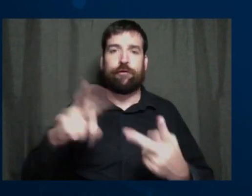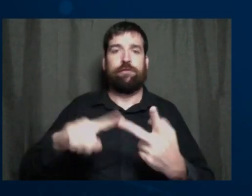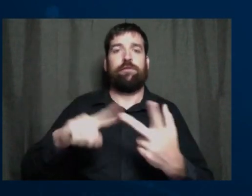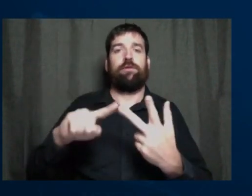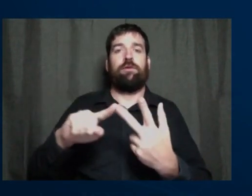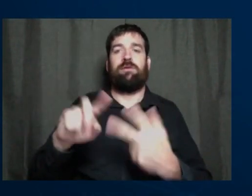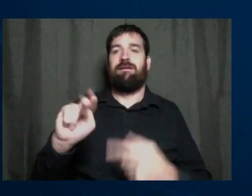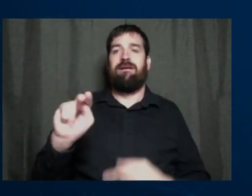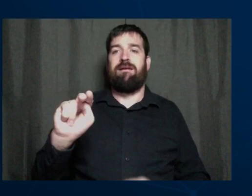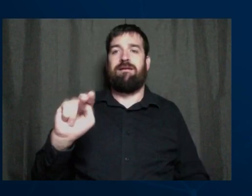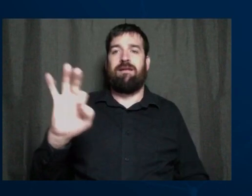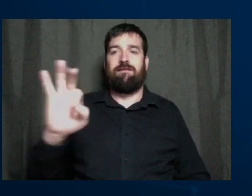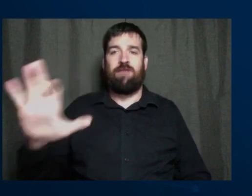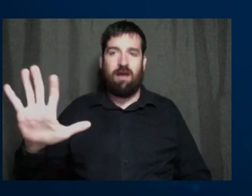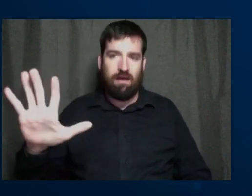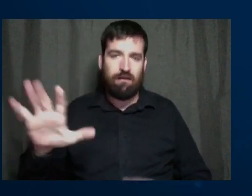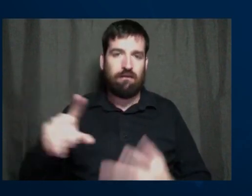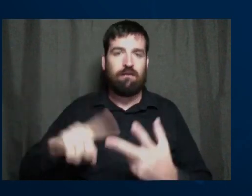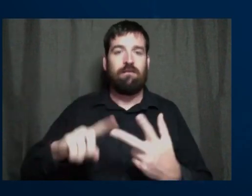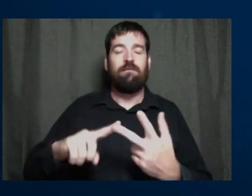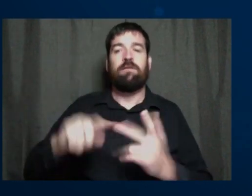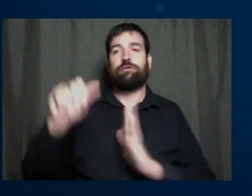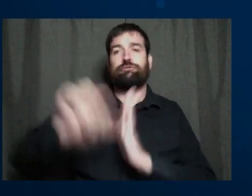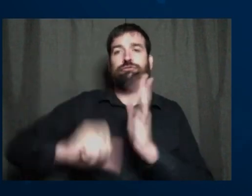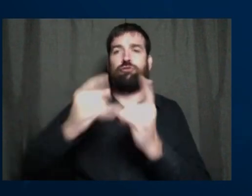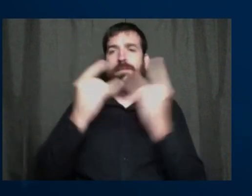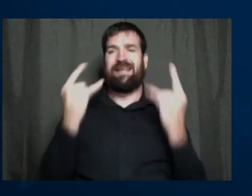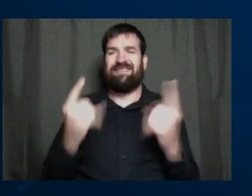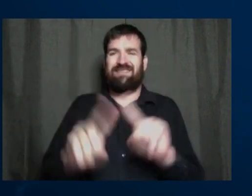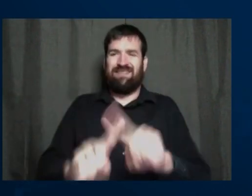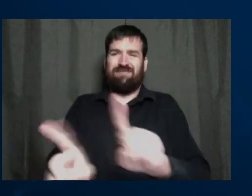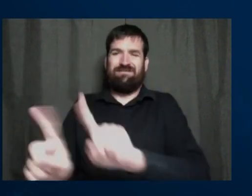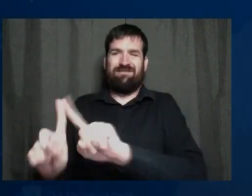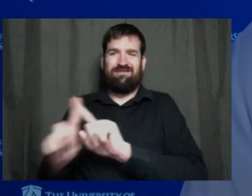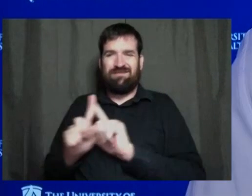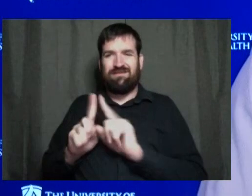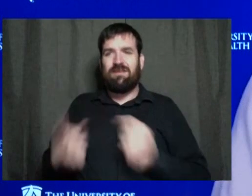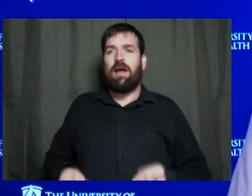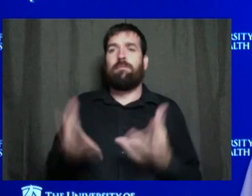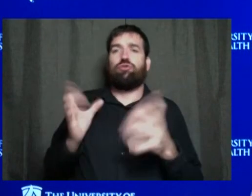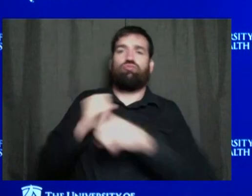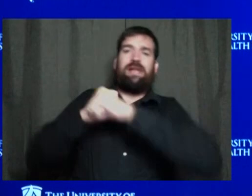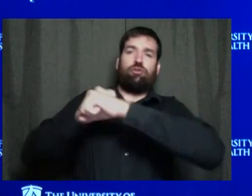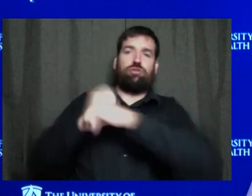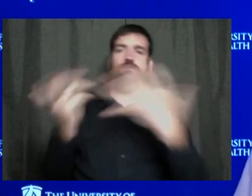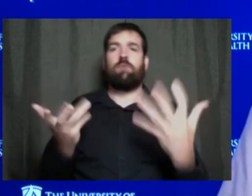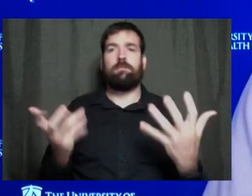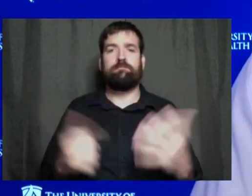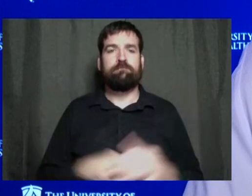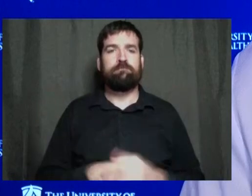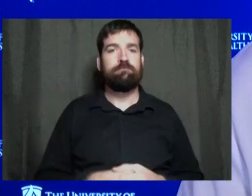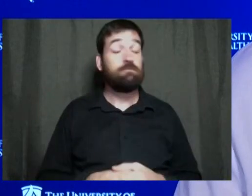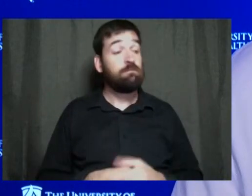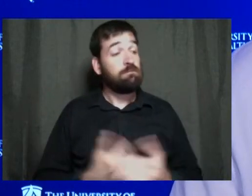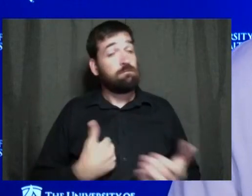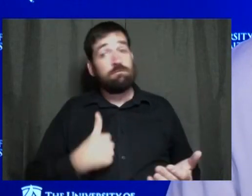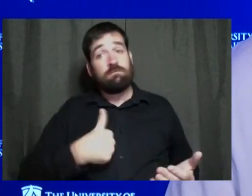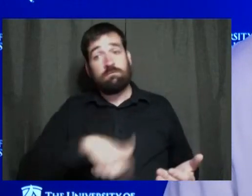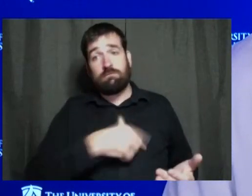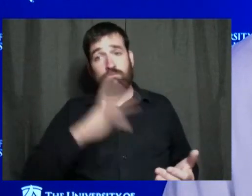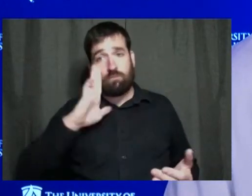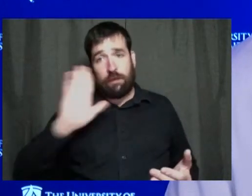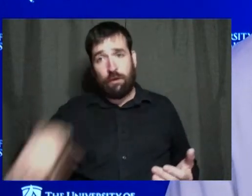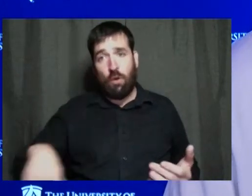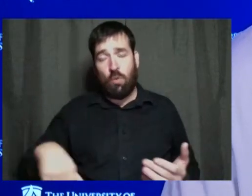you take that one. Just what's the difference in protection level? Yeah, I mean, we know that, clinically there